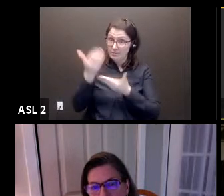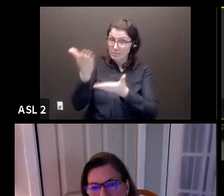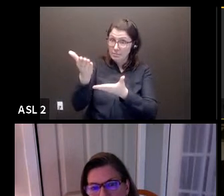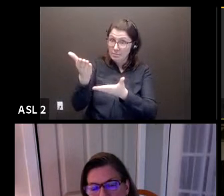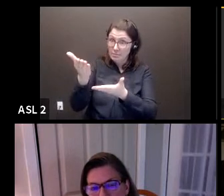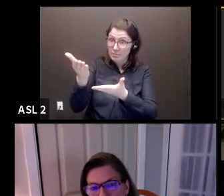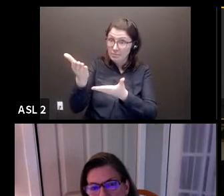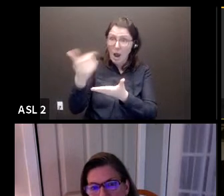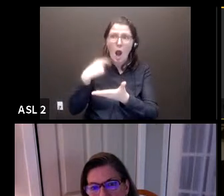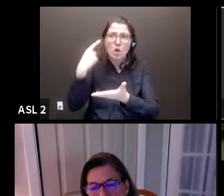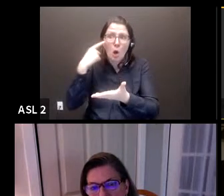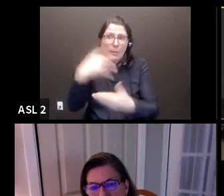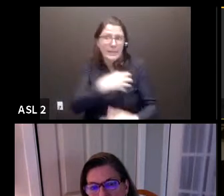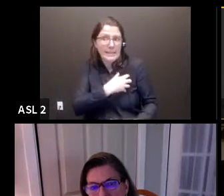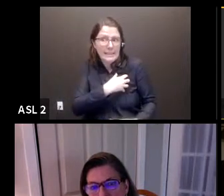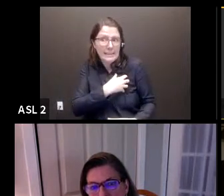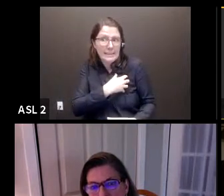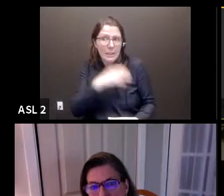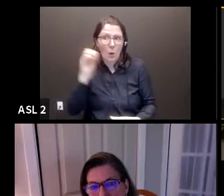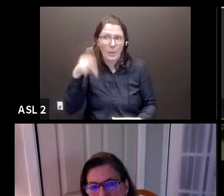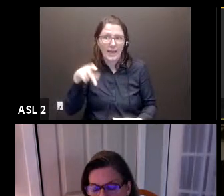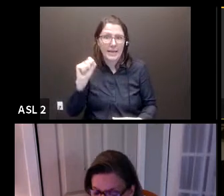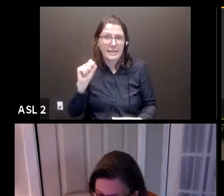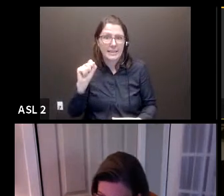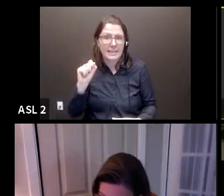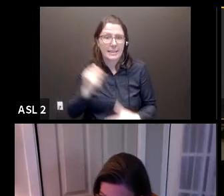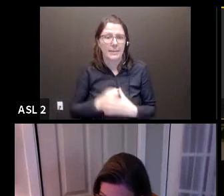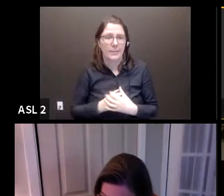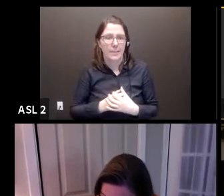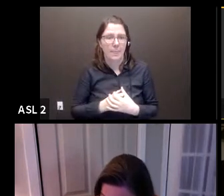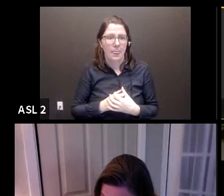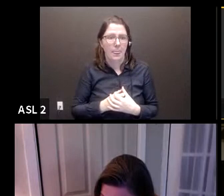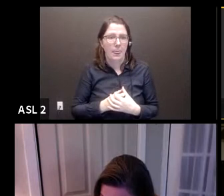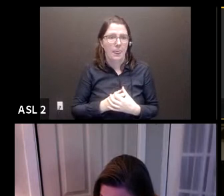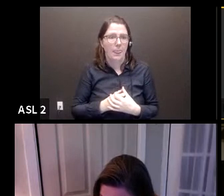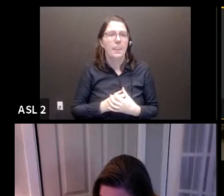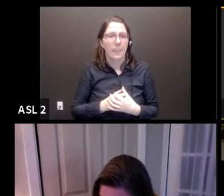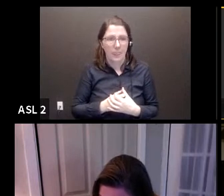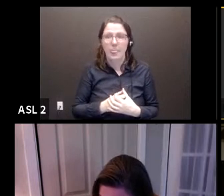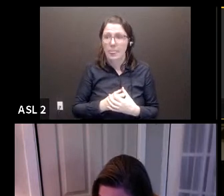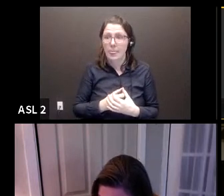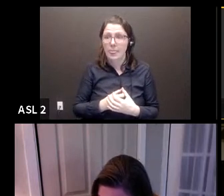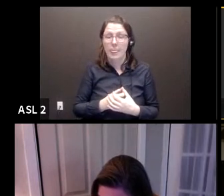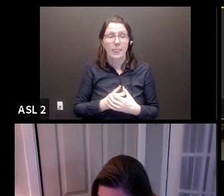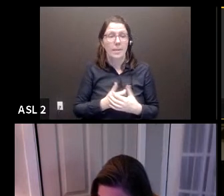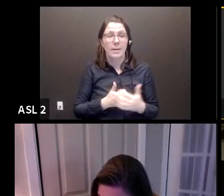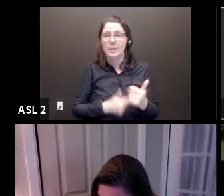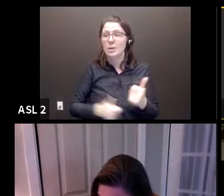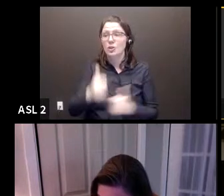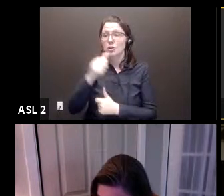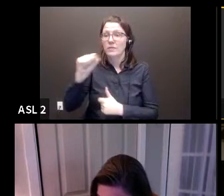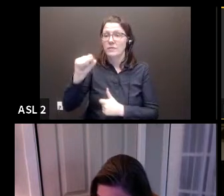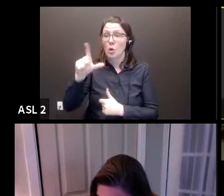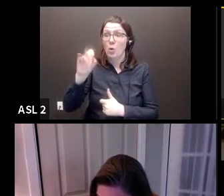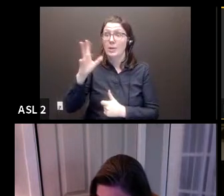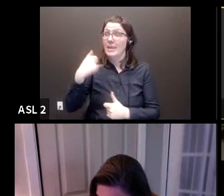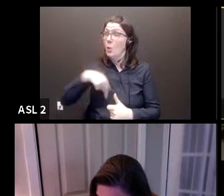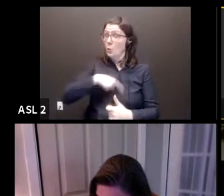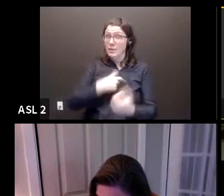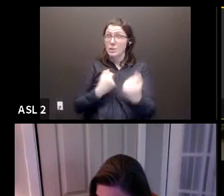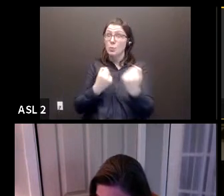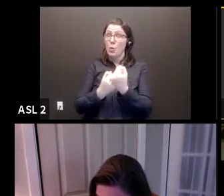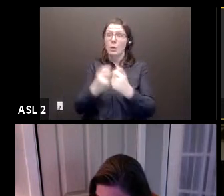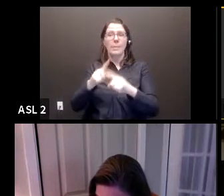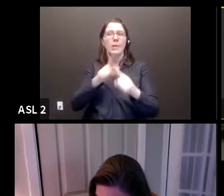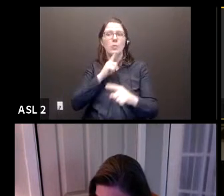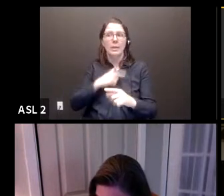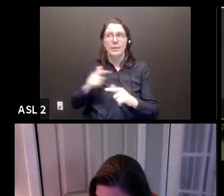the police uh then out of the ops jurisdiction we would support it fully but it would be up to the city to make that decision and then get